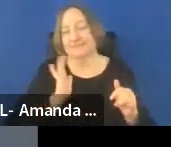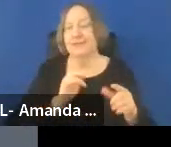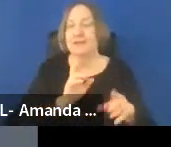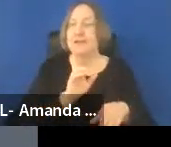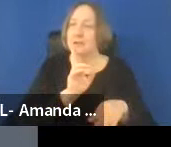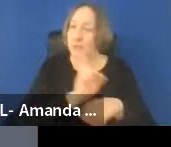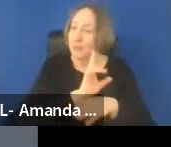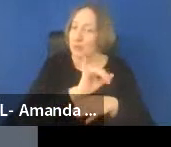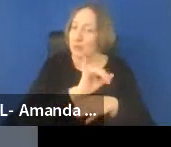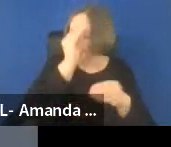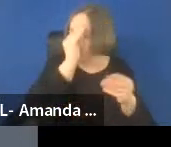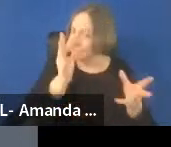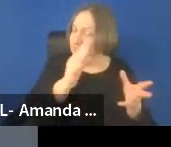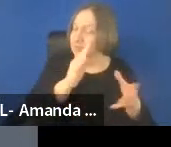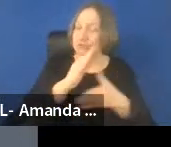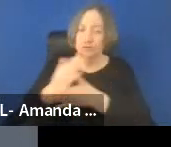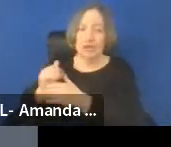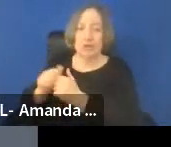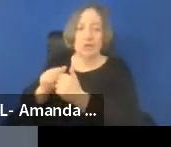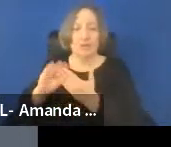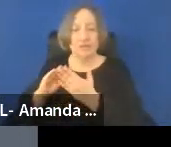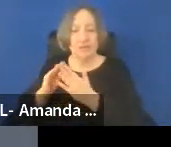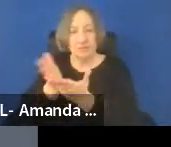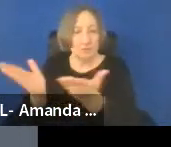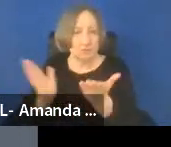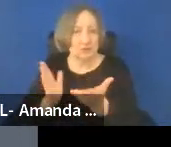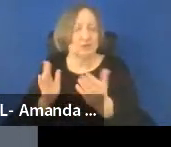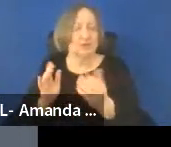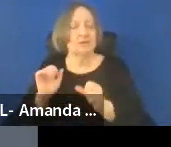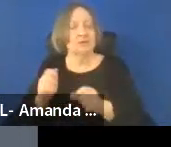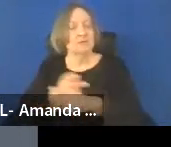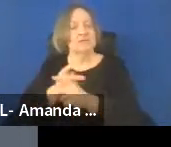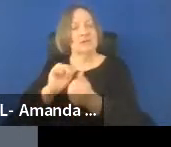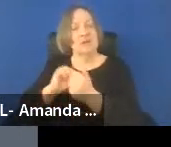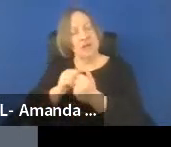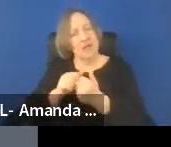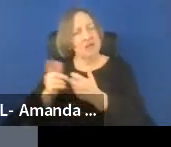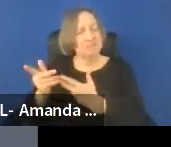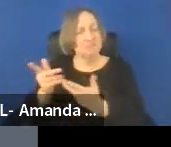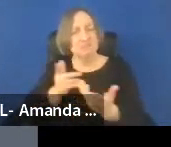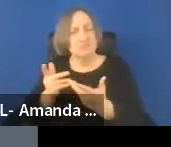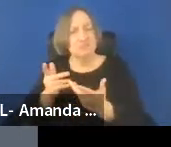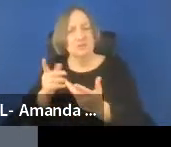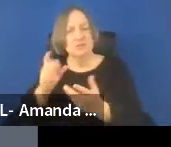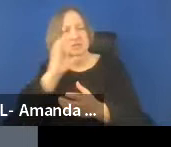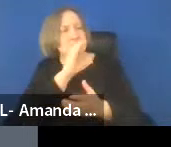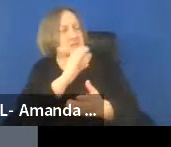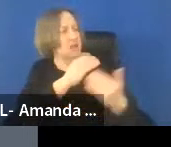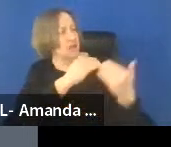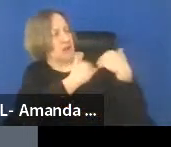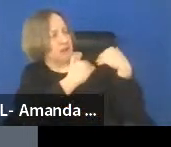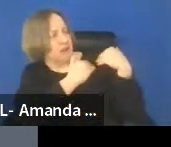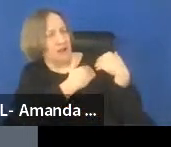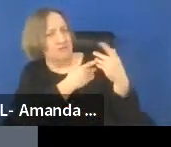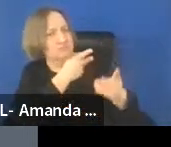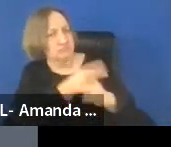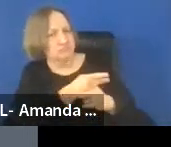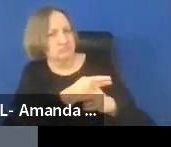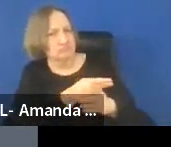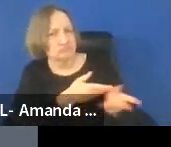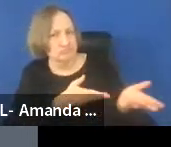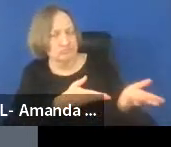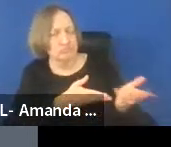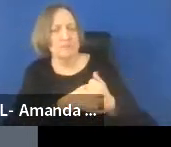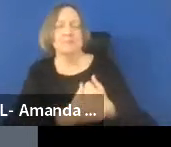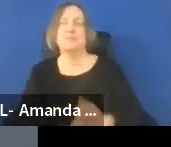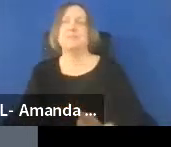that information to share with our community so that they could figure out different ways to seek accountability. And I was wondering,